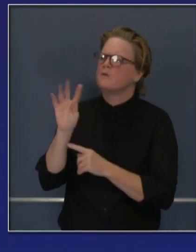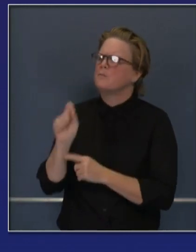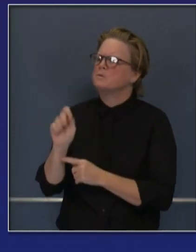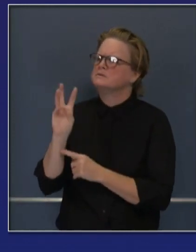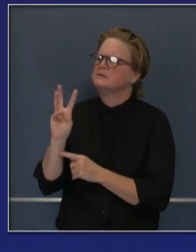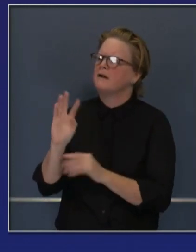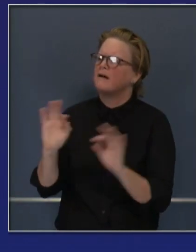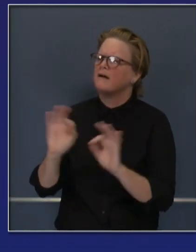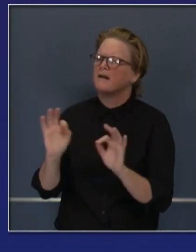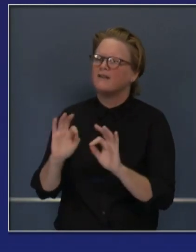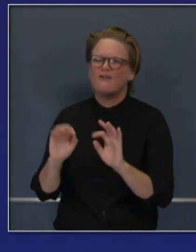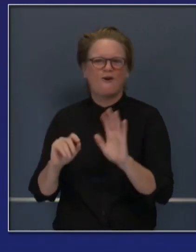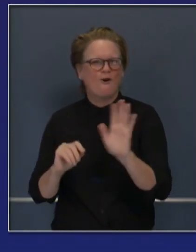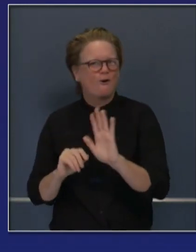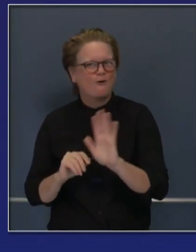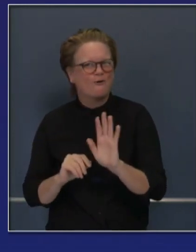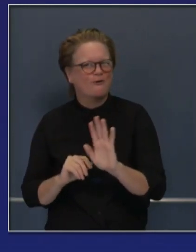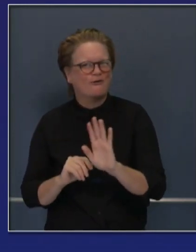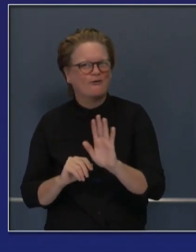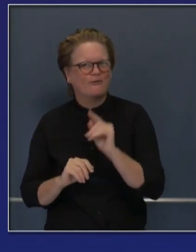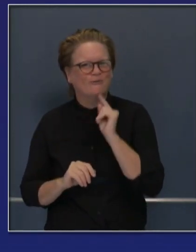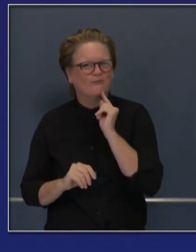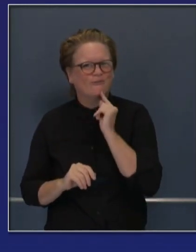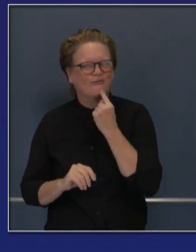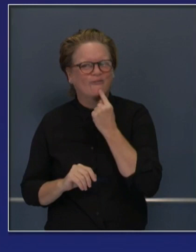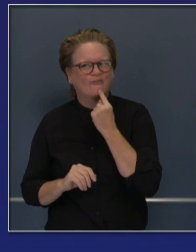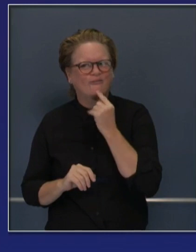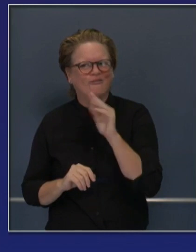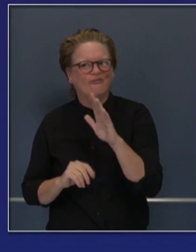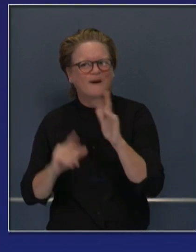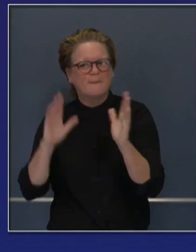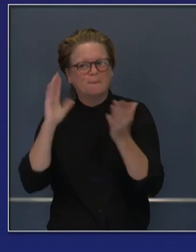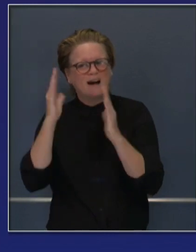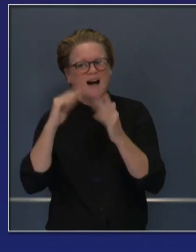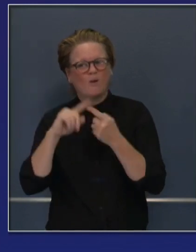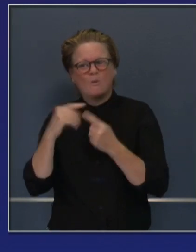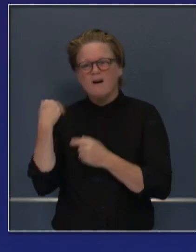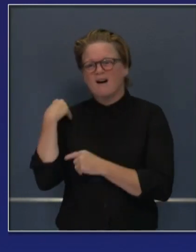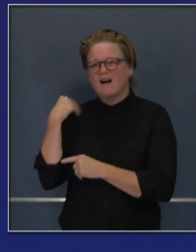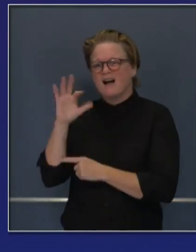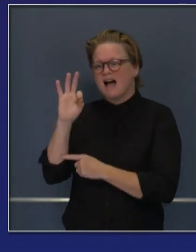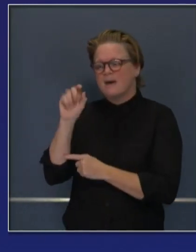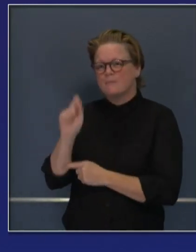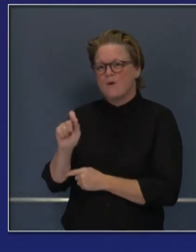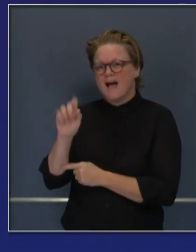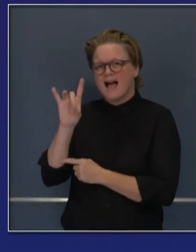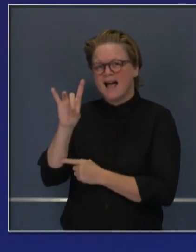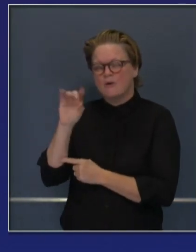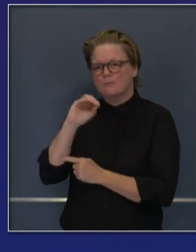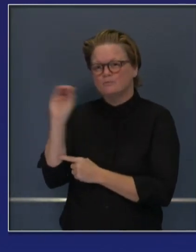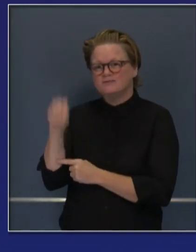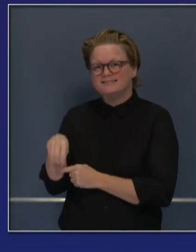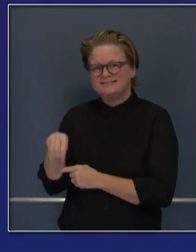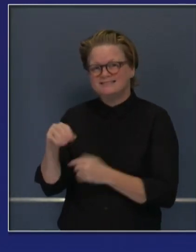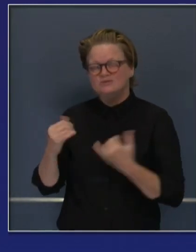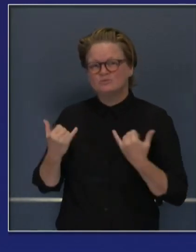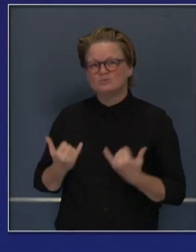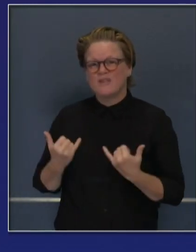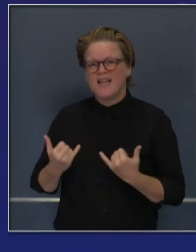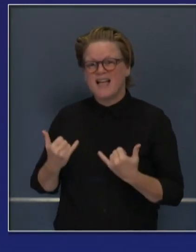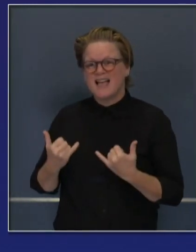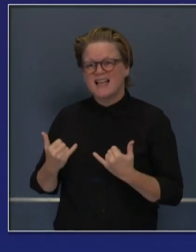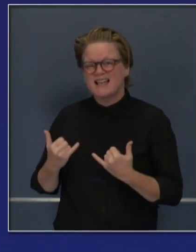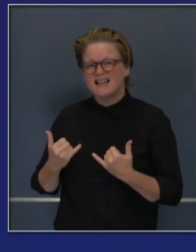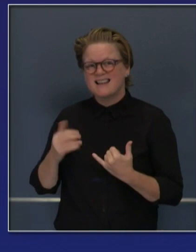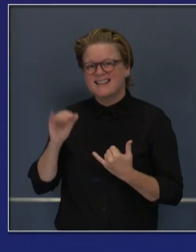if only you contrast it to the 9.8%. Difficult to see this on this Johns Hopkins slide. This